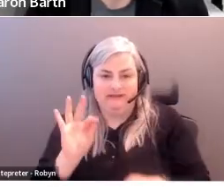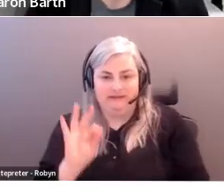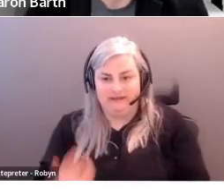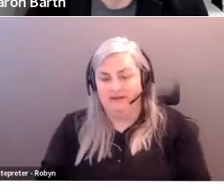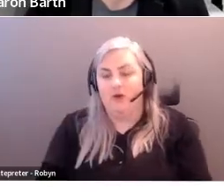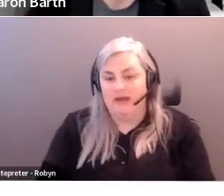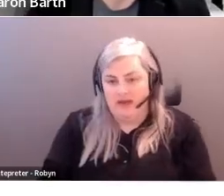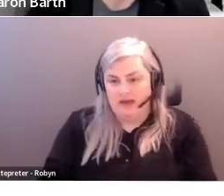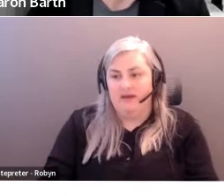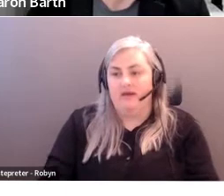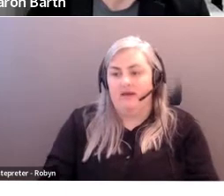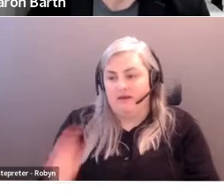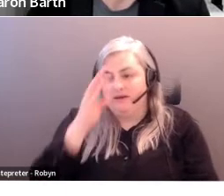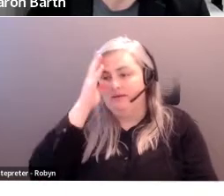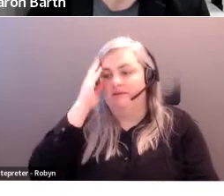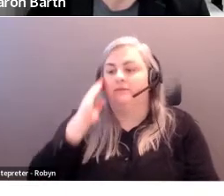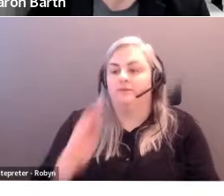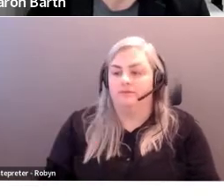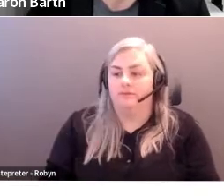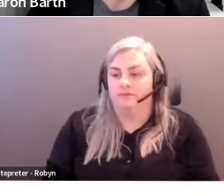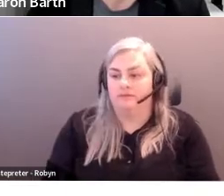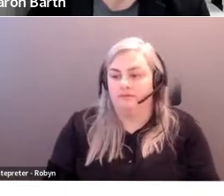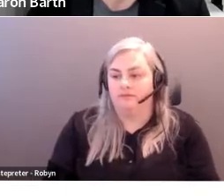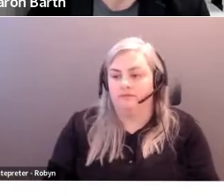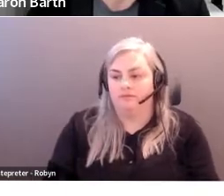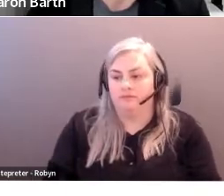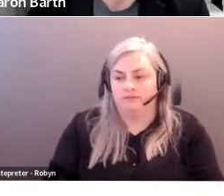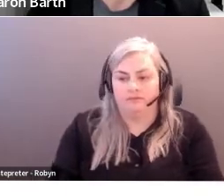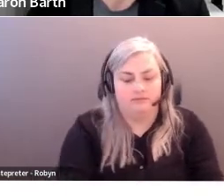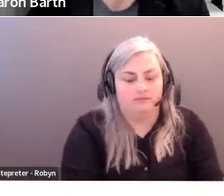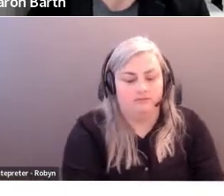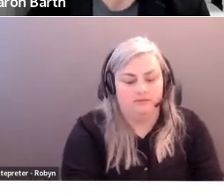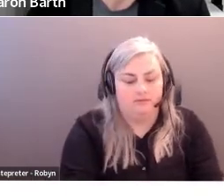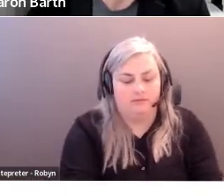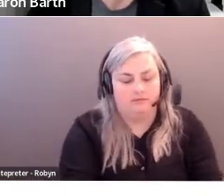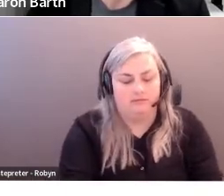Okay, and just make sure I've got participants.